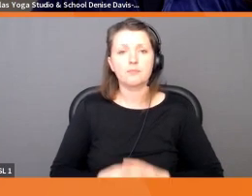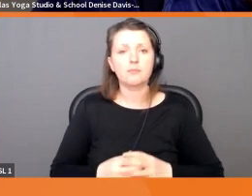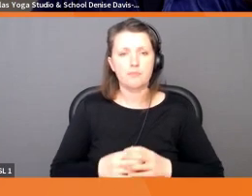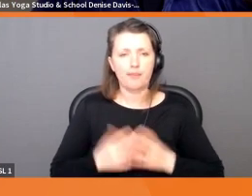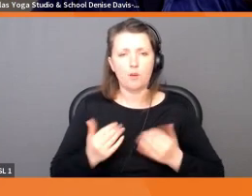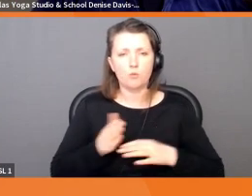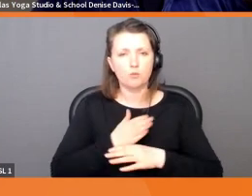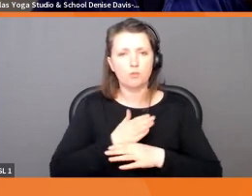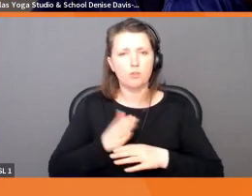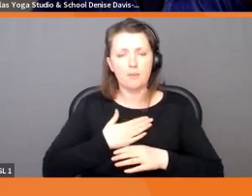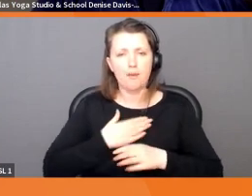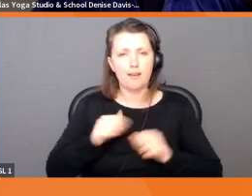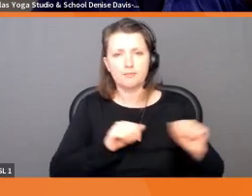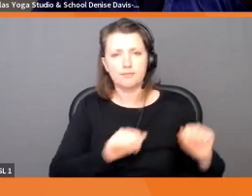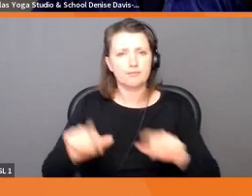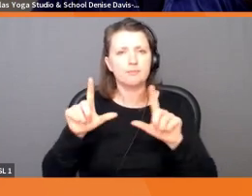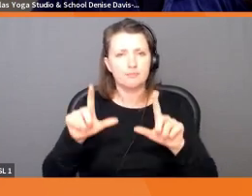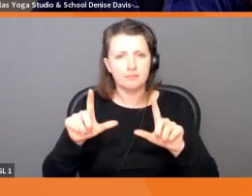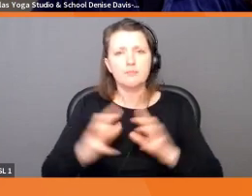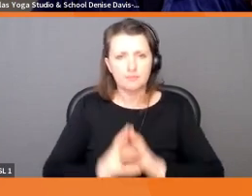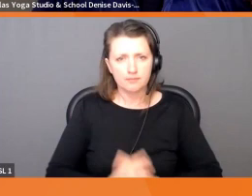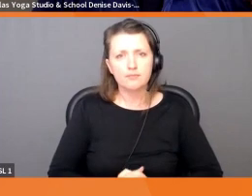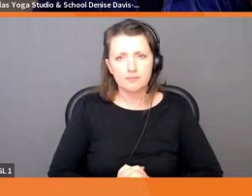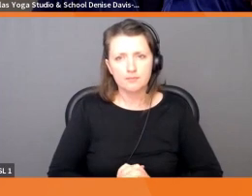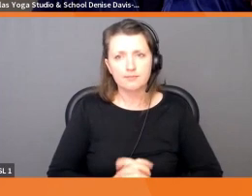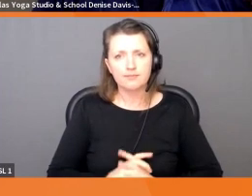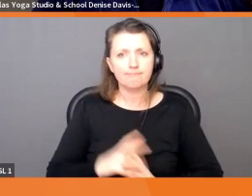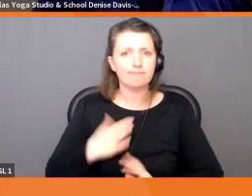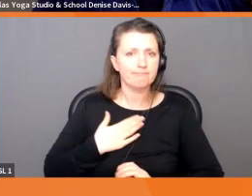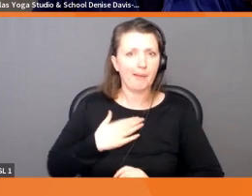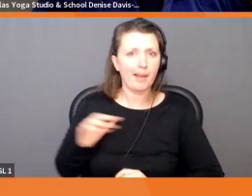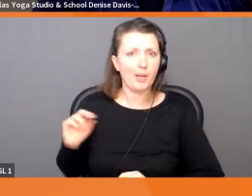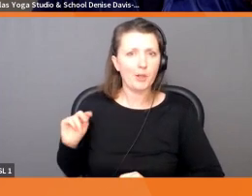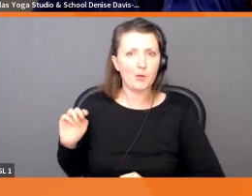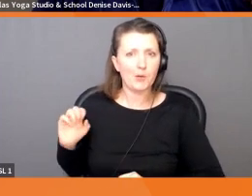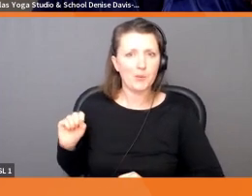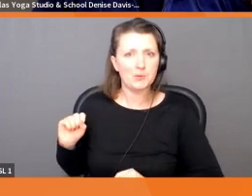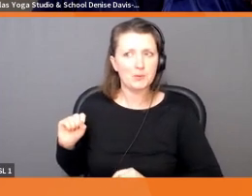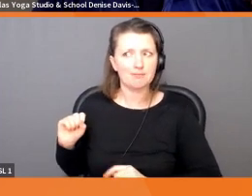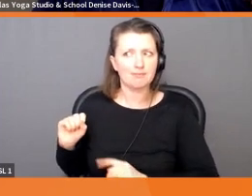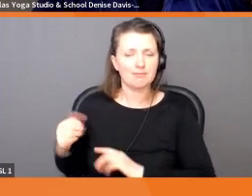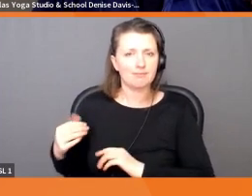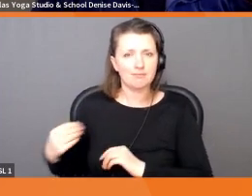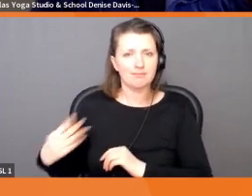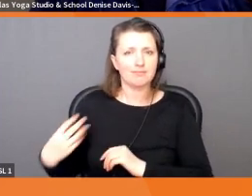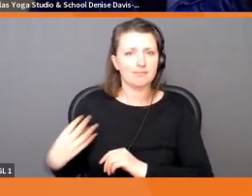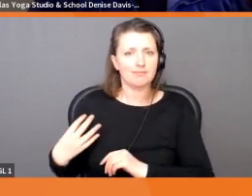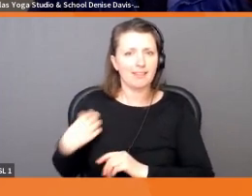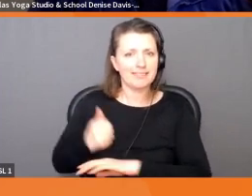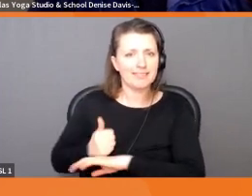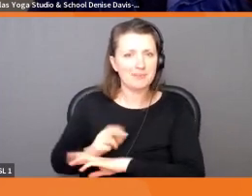open slides. And they've got all my notes so I can know what I'm supposed to be sharing.